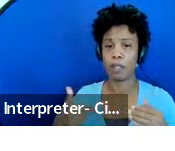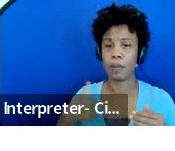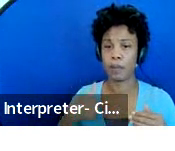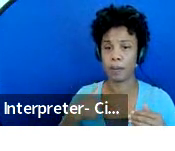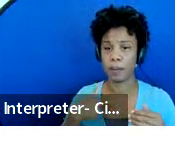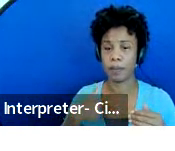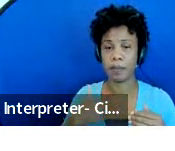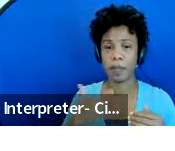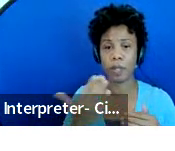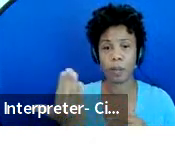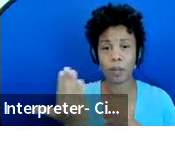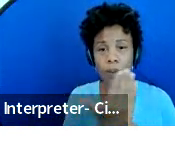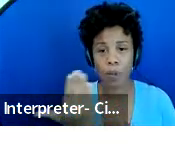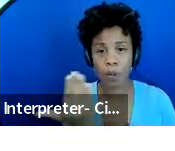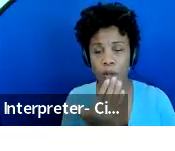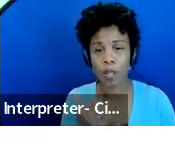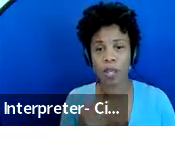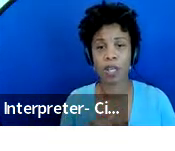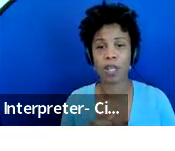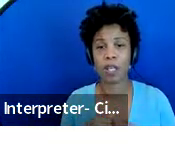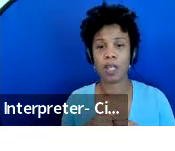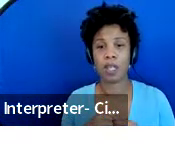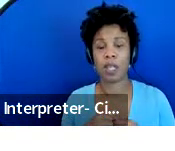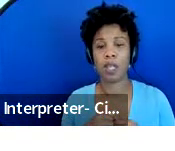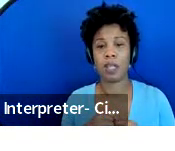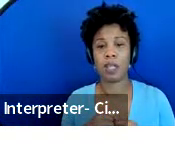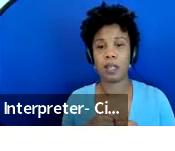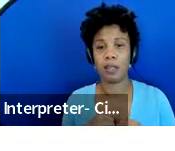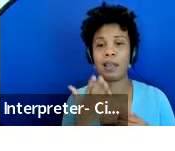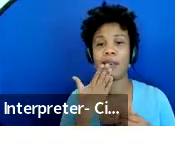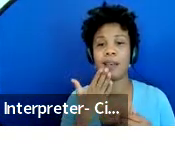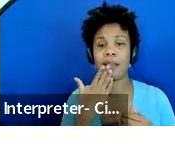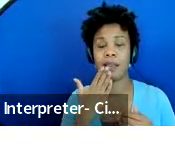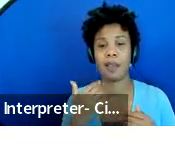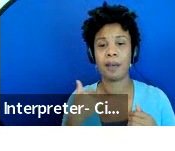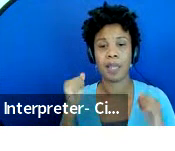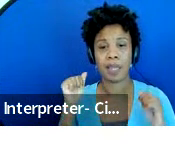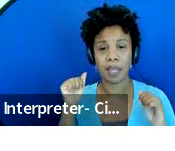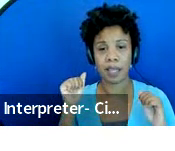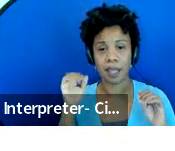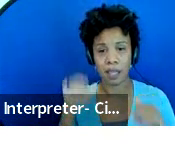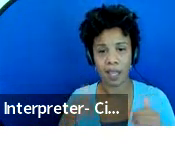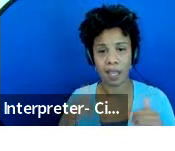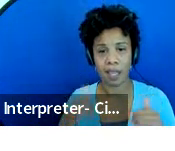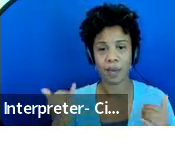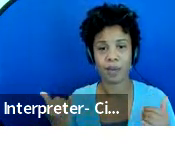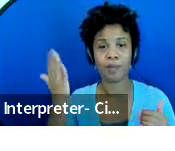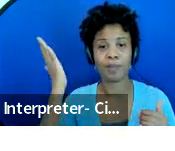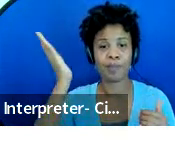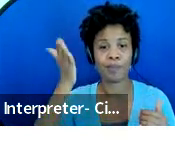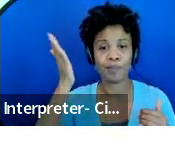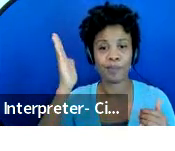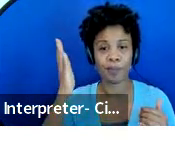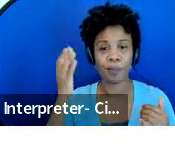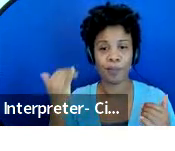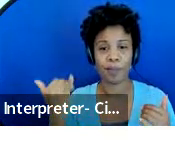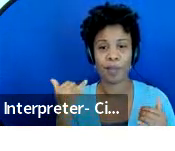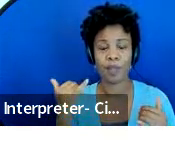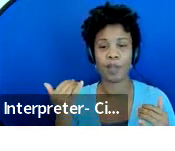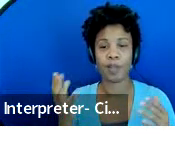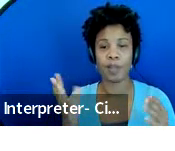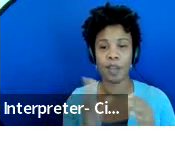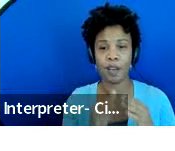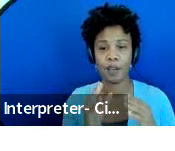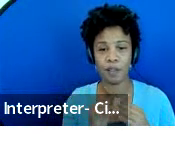Good morning, all, and I want to say that I'm very thankful for the opportunity to present my work at this conference. And just